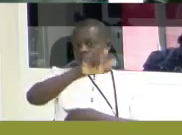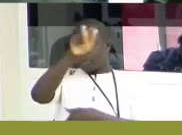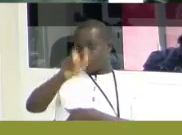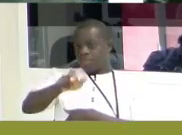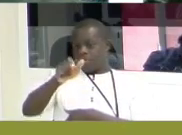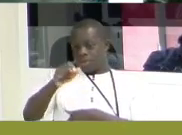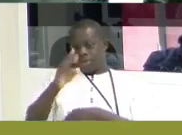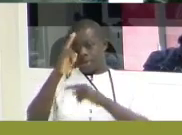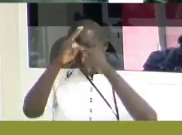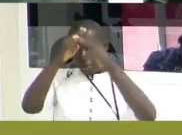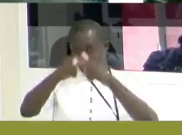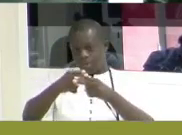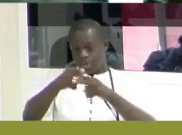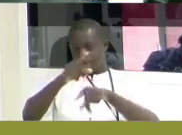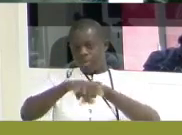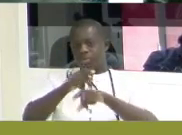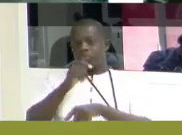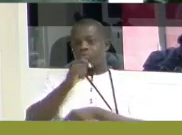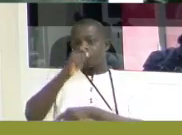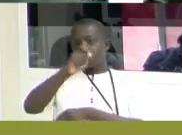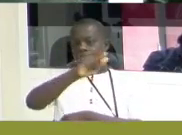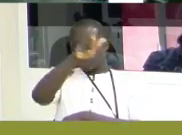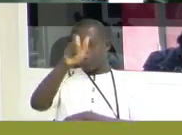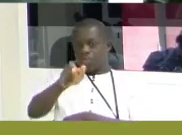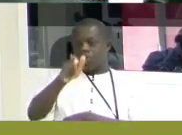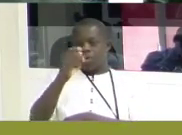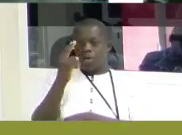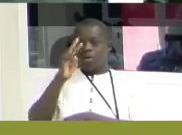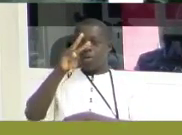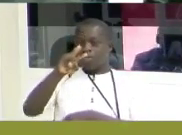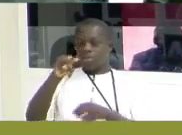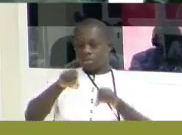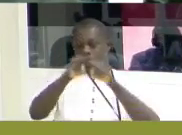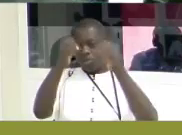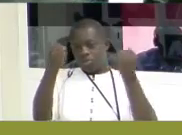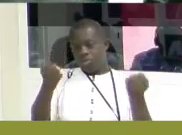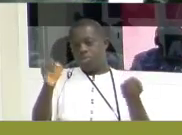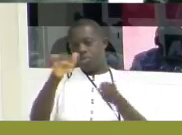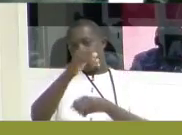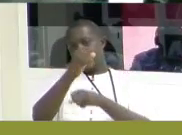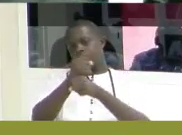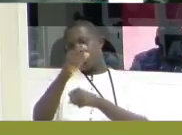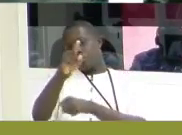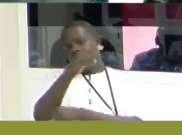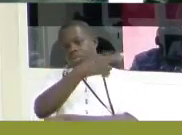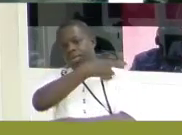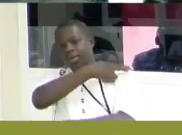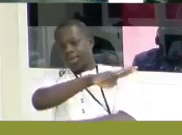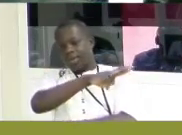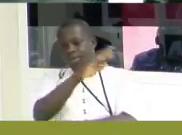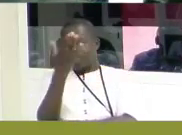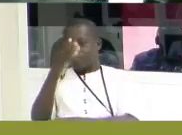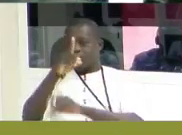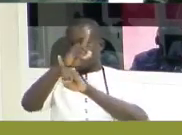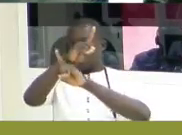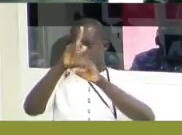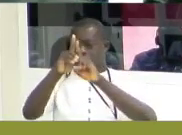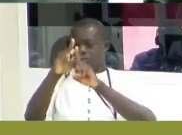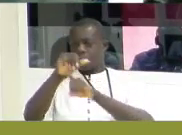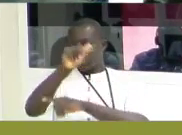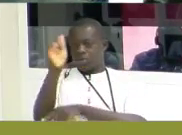whilst you were a journalist with the Daily Observer. This led you to actually resign from your position there and go to